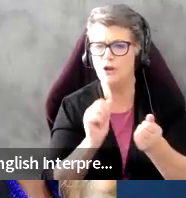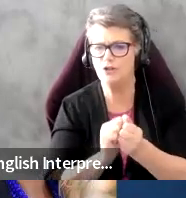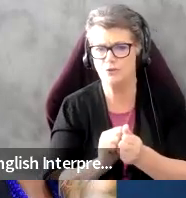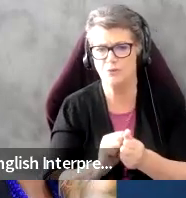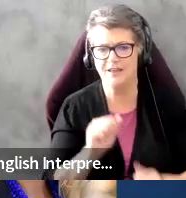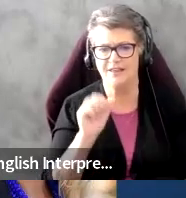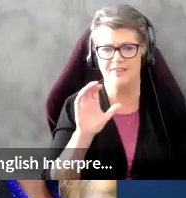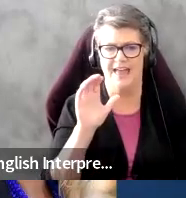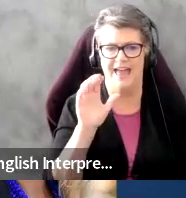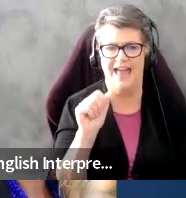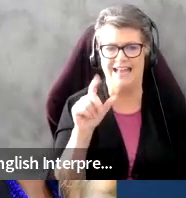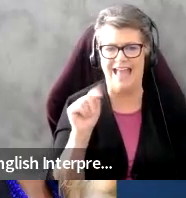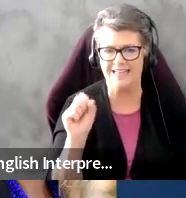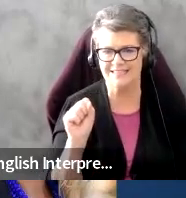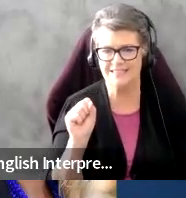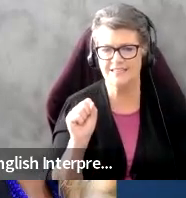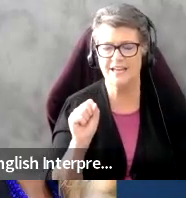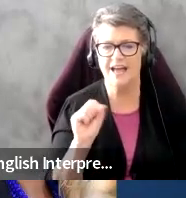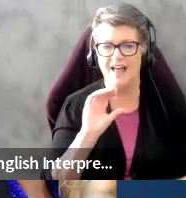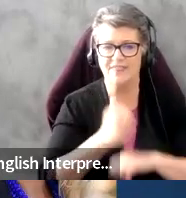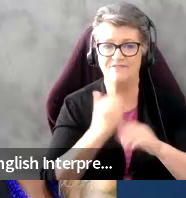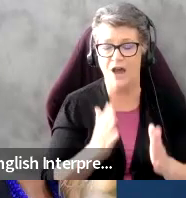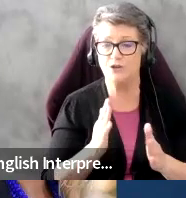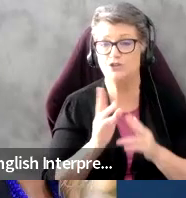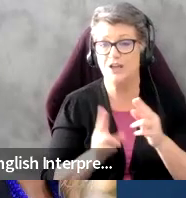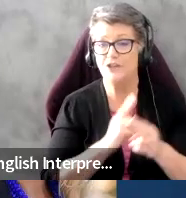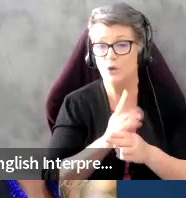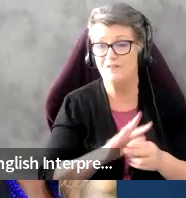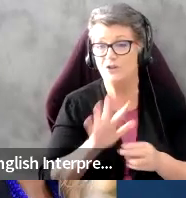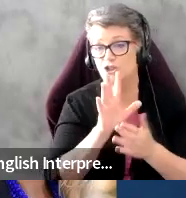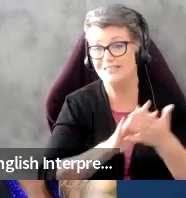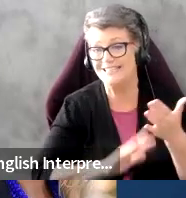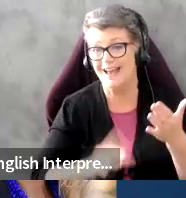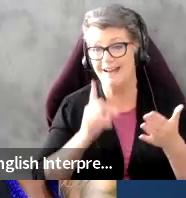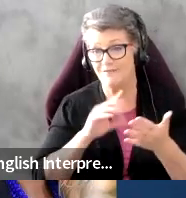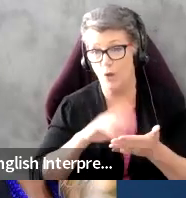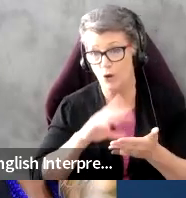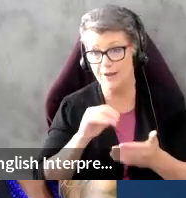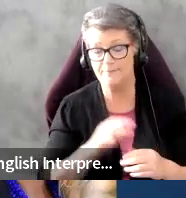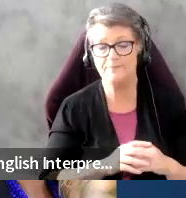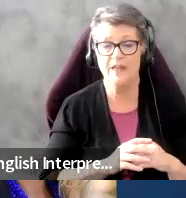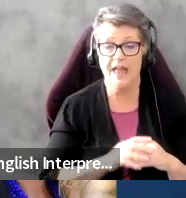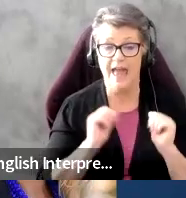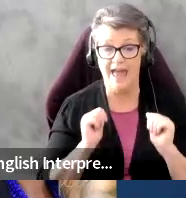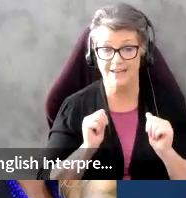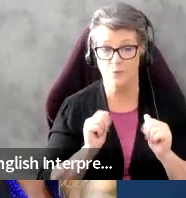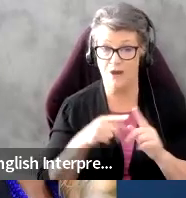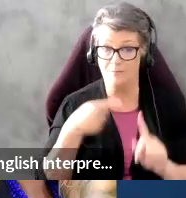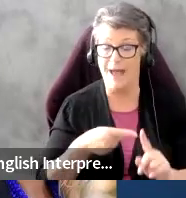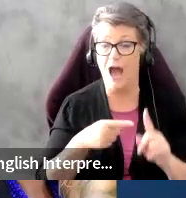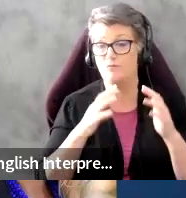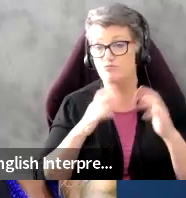CAST, the founders of Universal Design for Learning. And our project is all about breaking